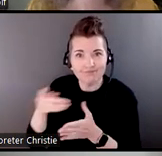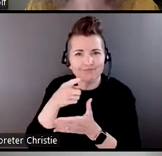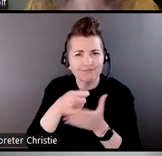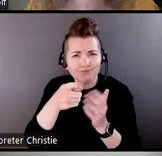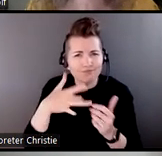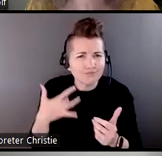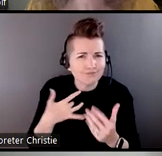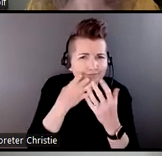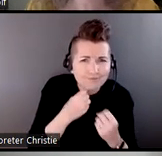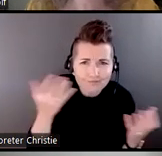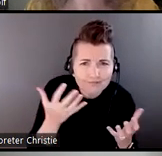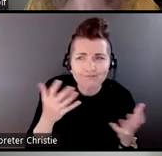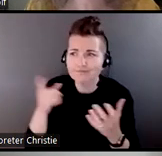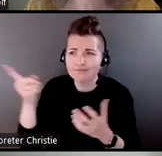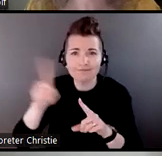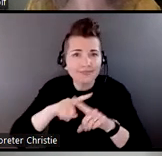important.